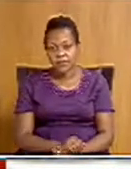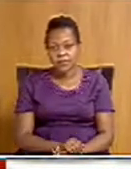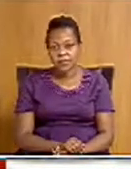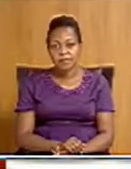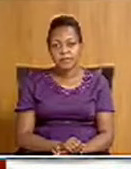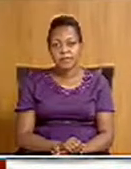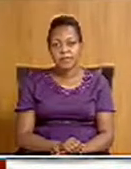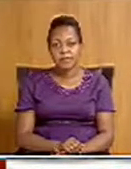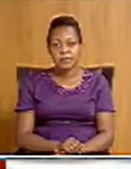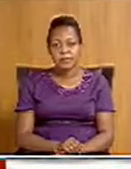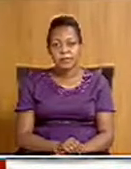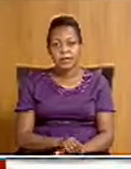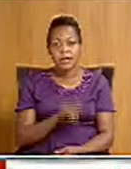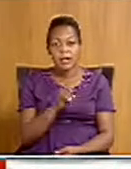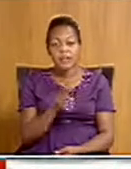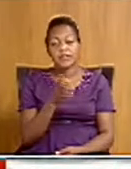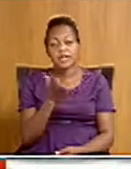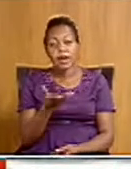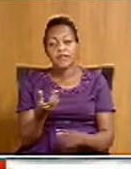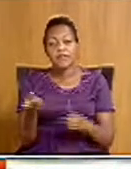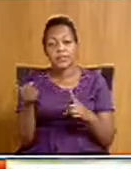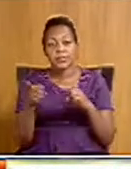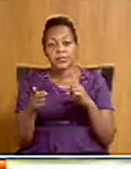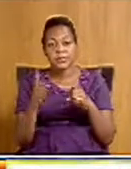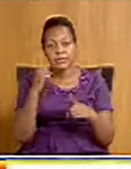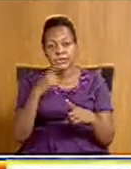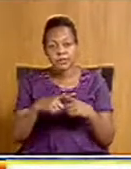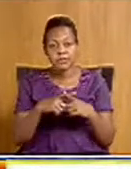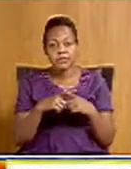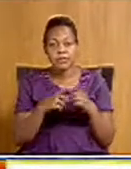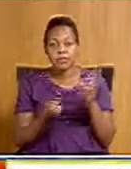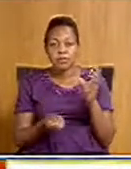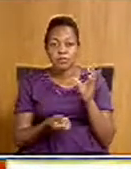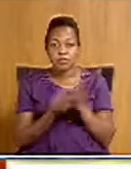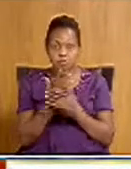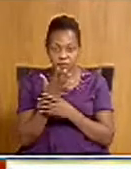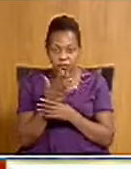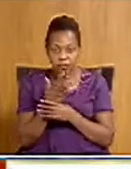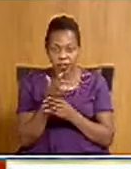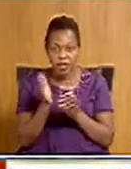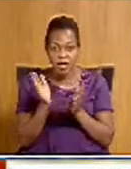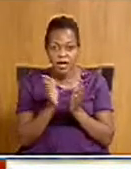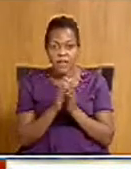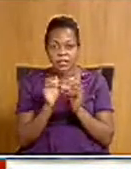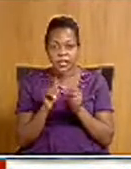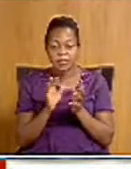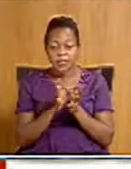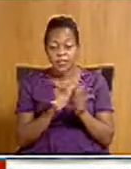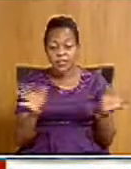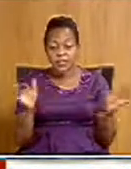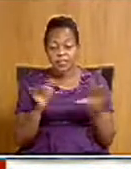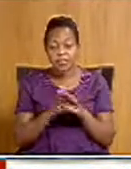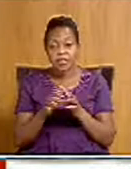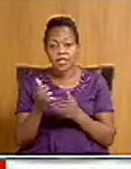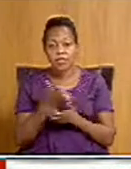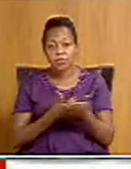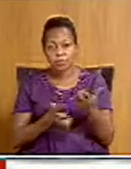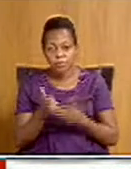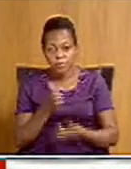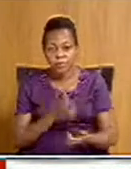These isolated positive rapid rates of growth can be generalized throughout the whole economy.